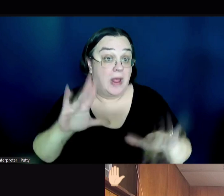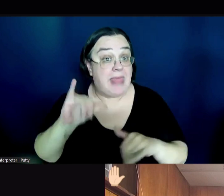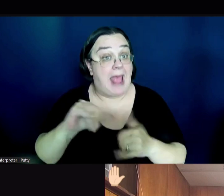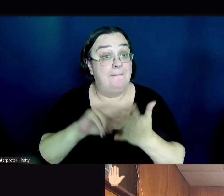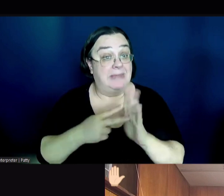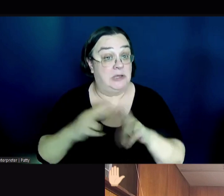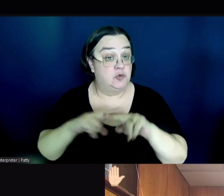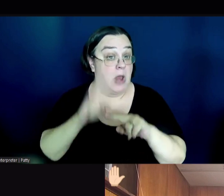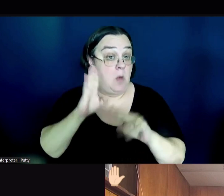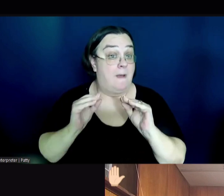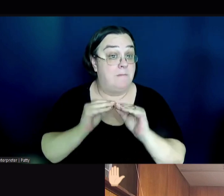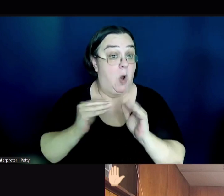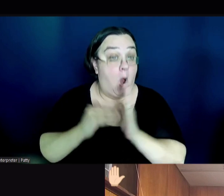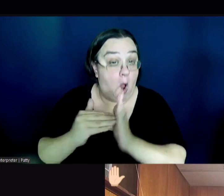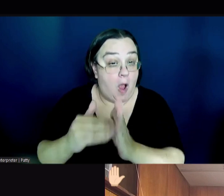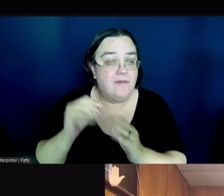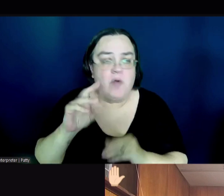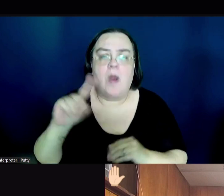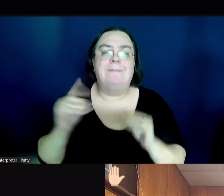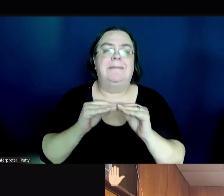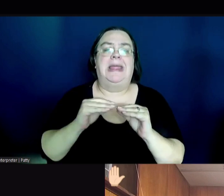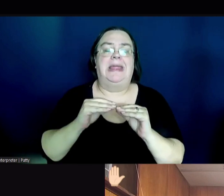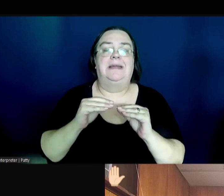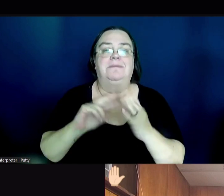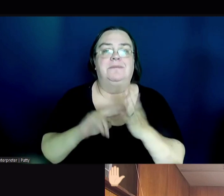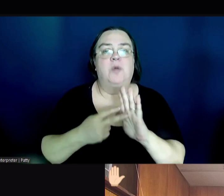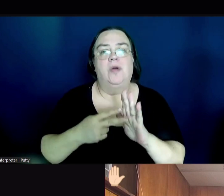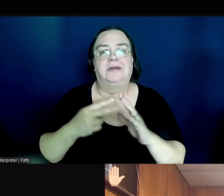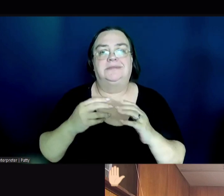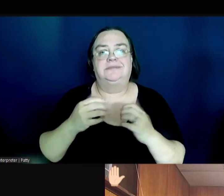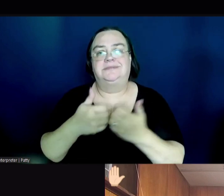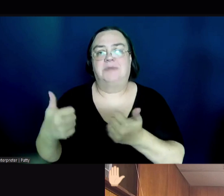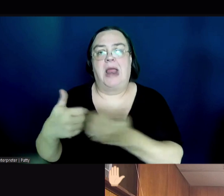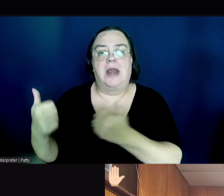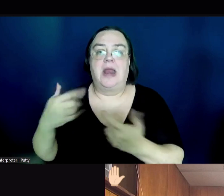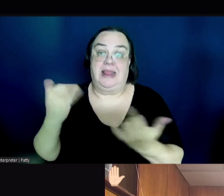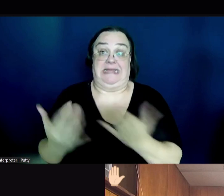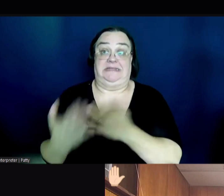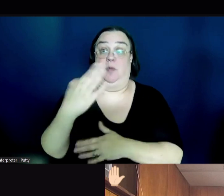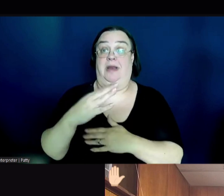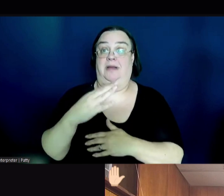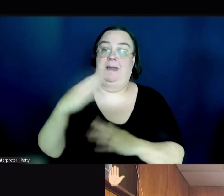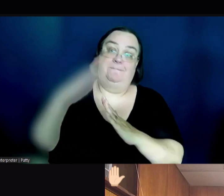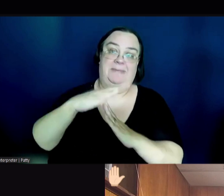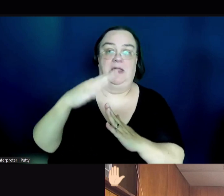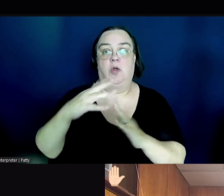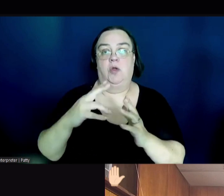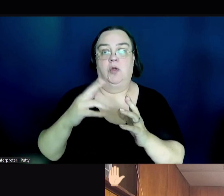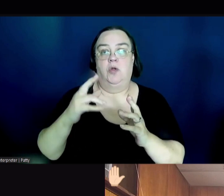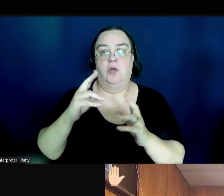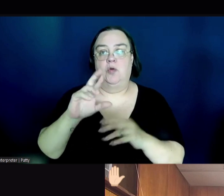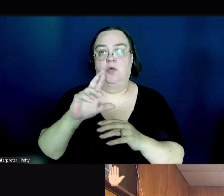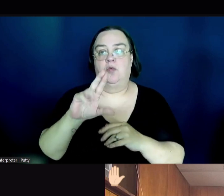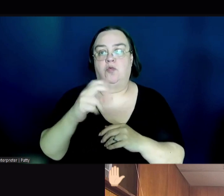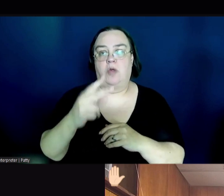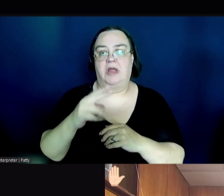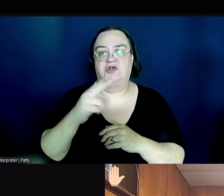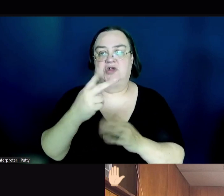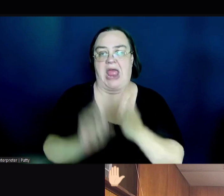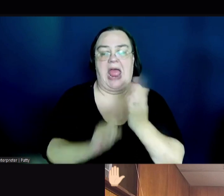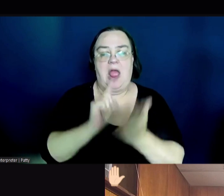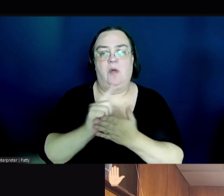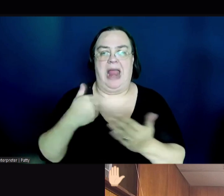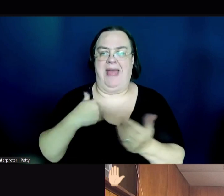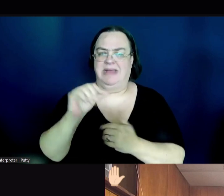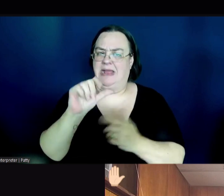or will they just be spread out in a different way? Because this morning at like peak rush hour, there were trains every 10 minutes, which felt like a big